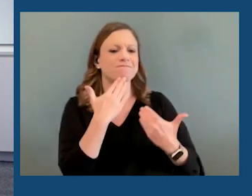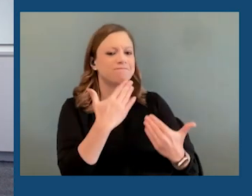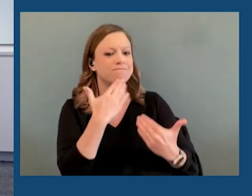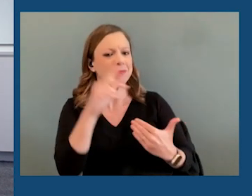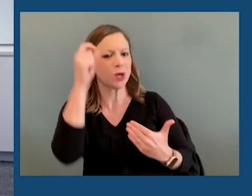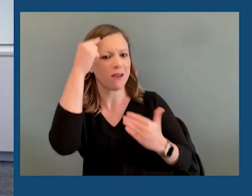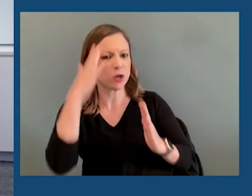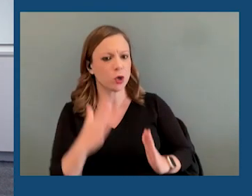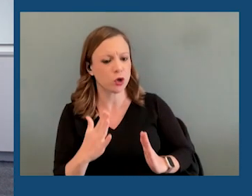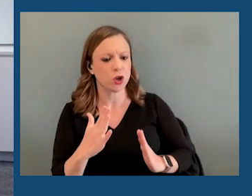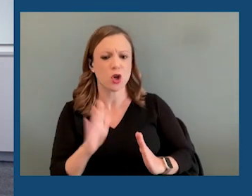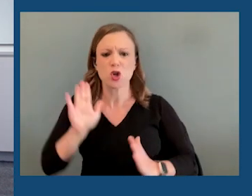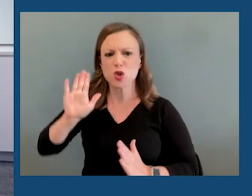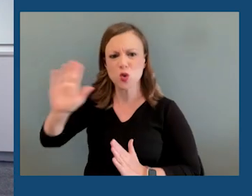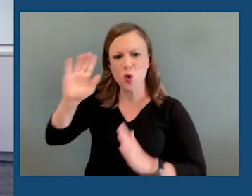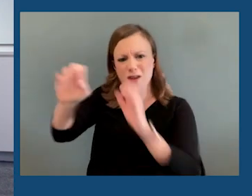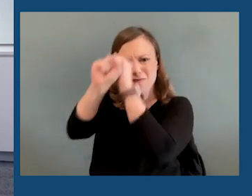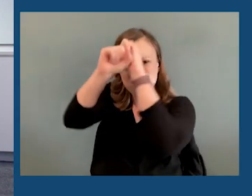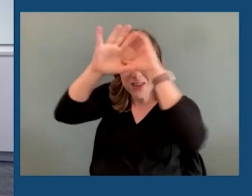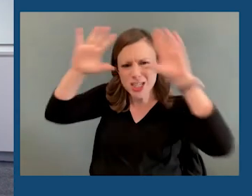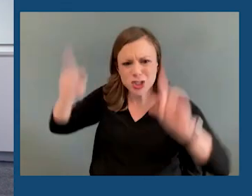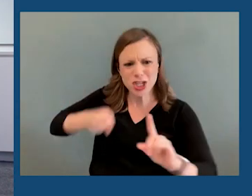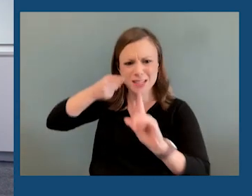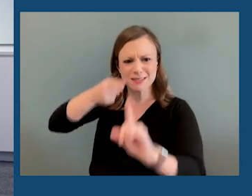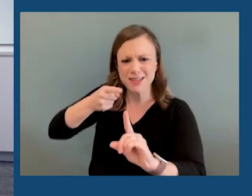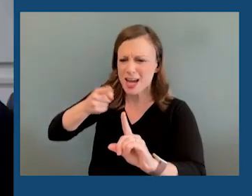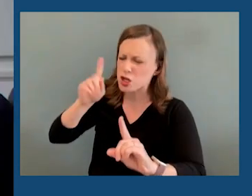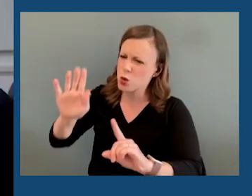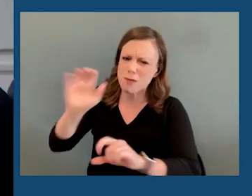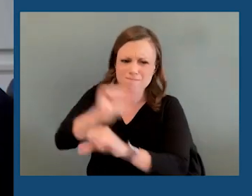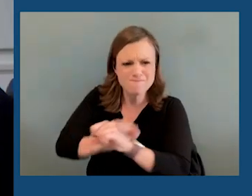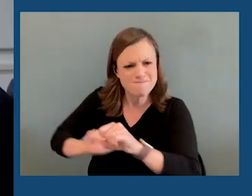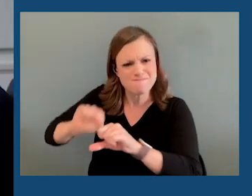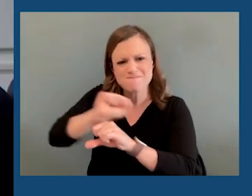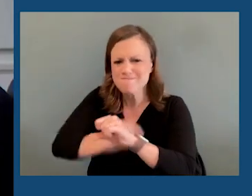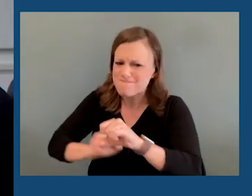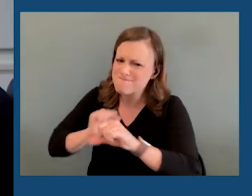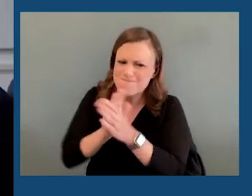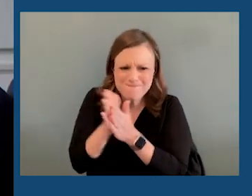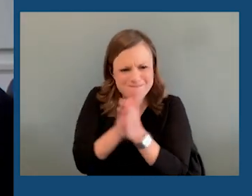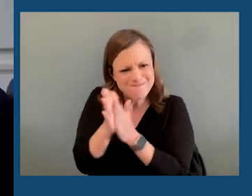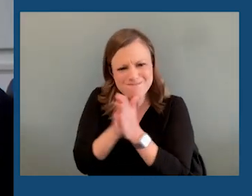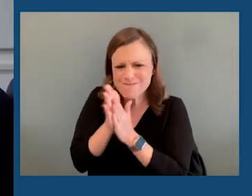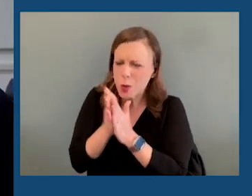Your vision and tenacity is what made this happen. I'm really proud to participate.